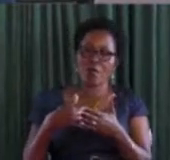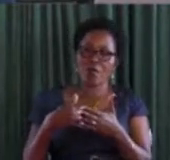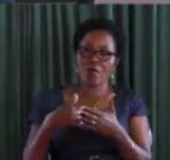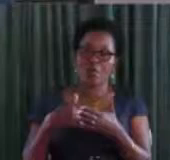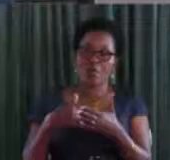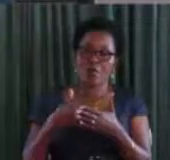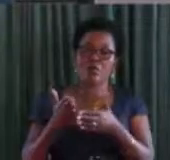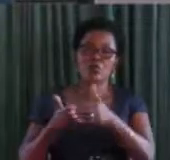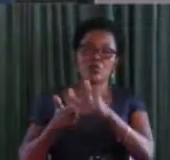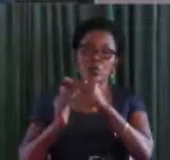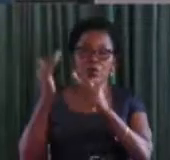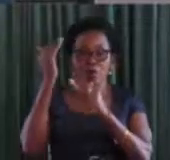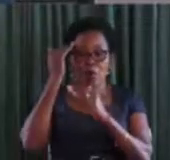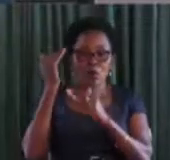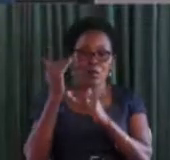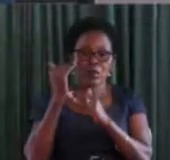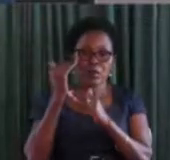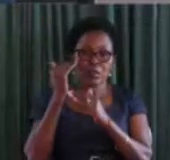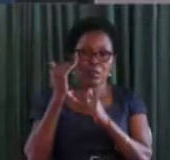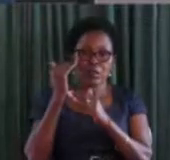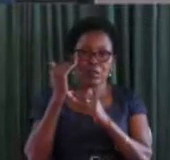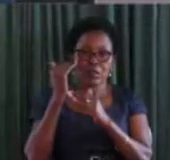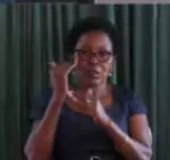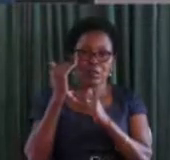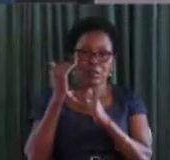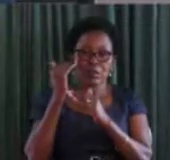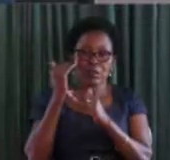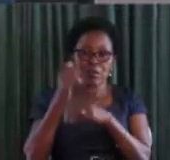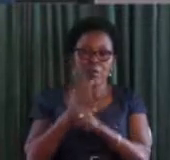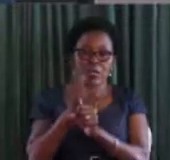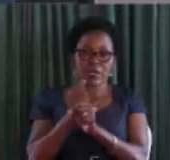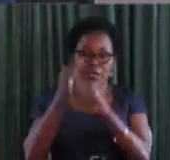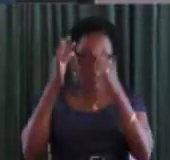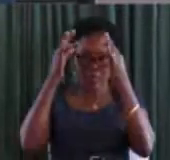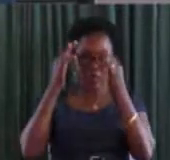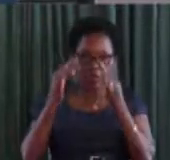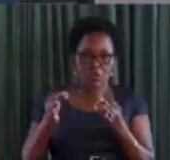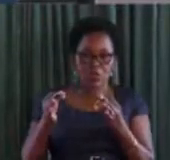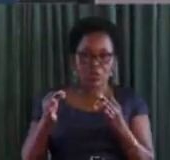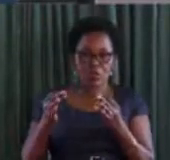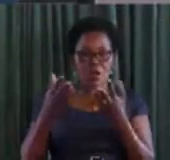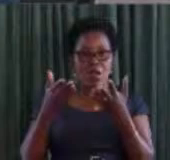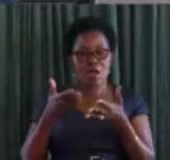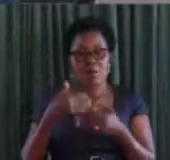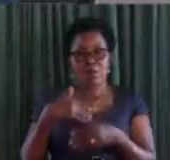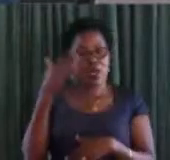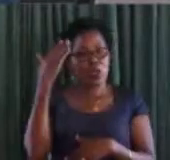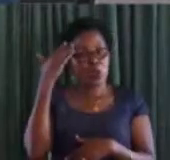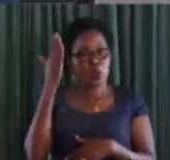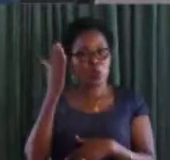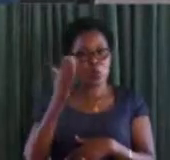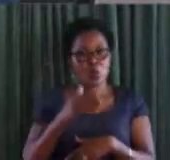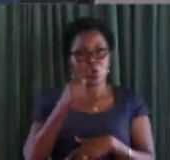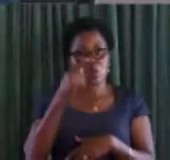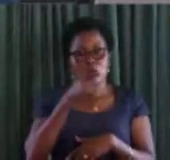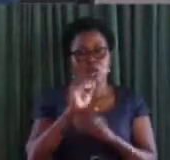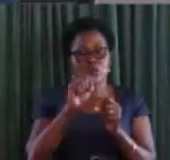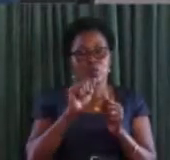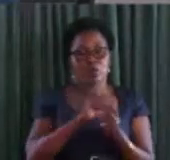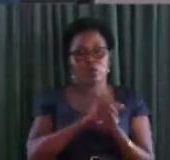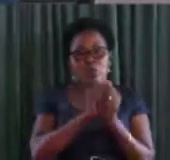the Supreme Court and before they are decided. I don't know how you will